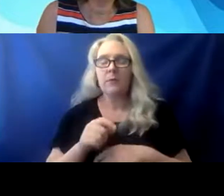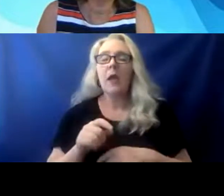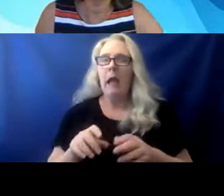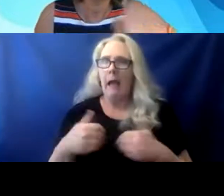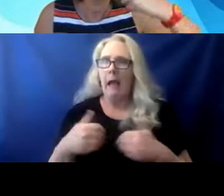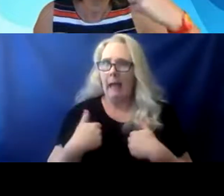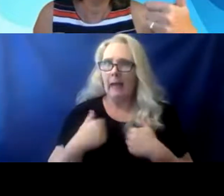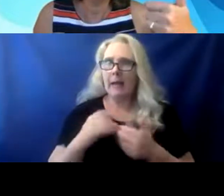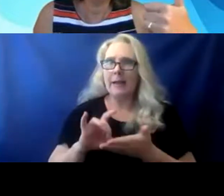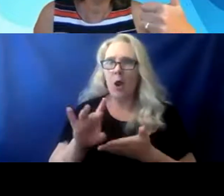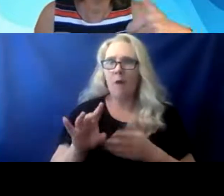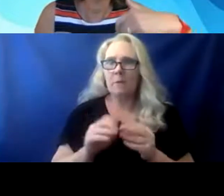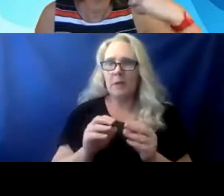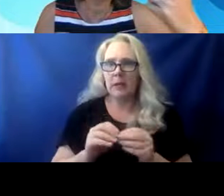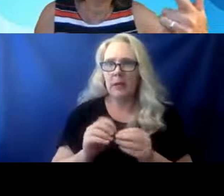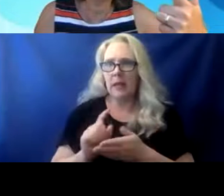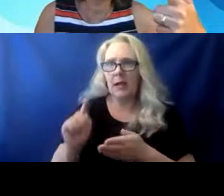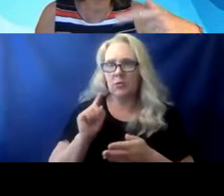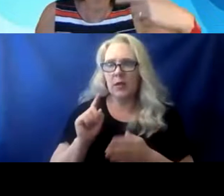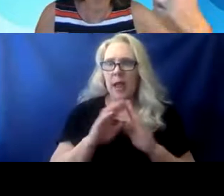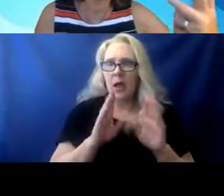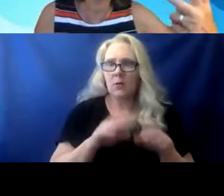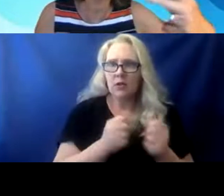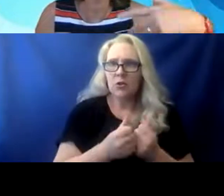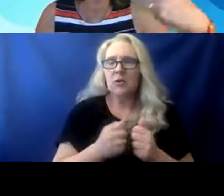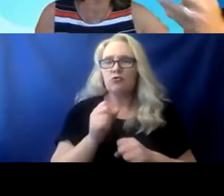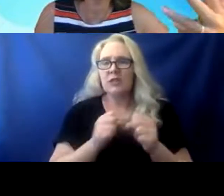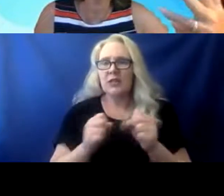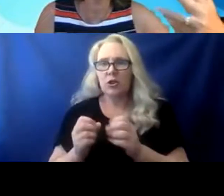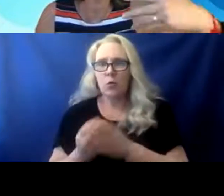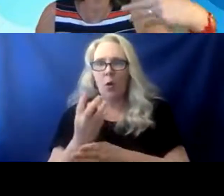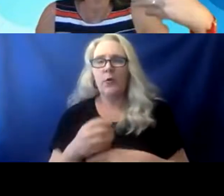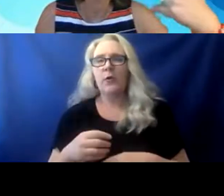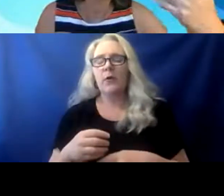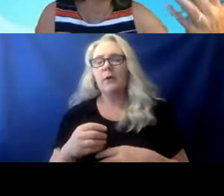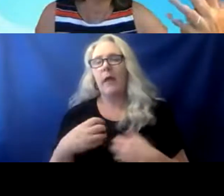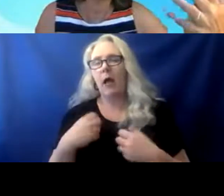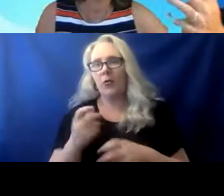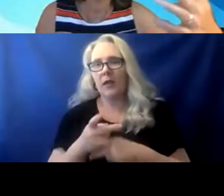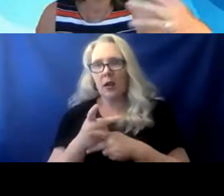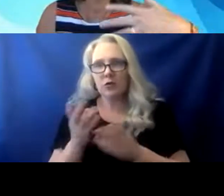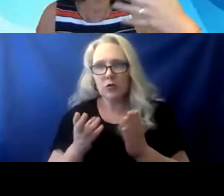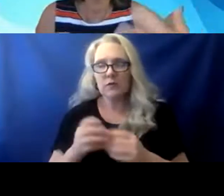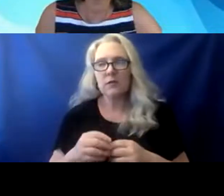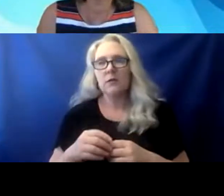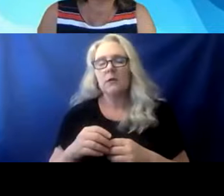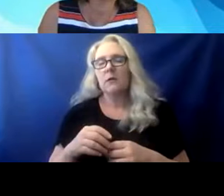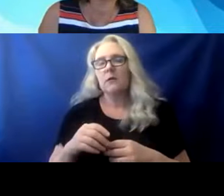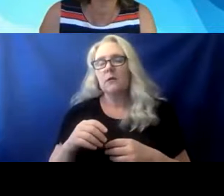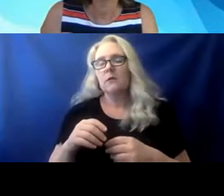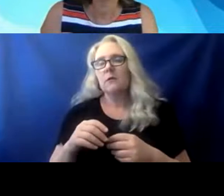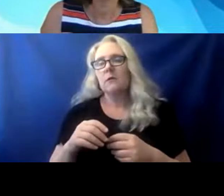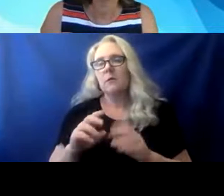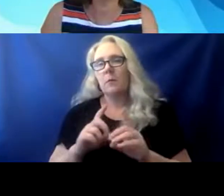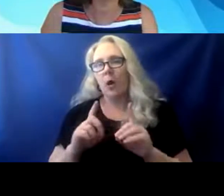with Housing Agency, Strategic Growth Council, Social Services, Healthcare Services, Department of Developmental Services, all of us with